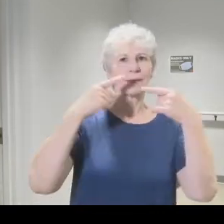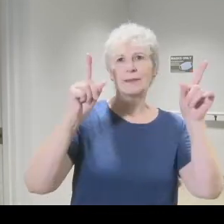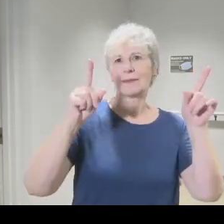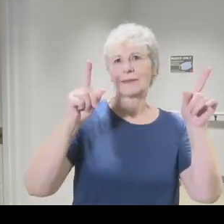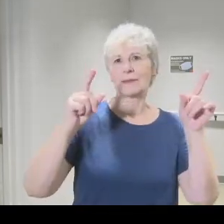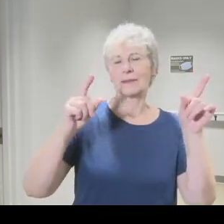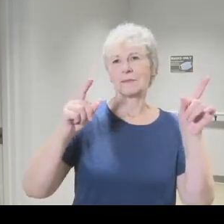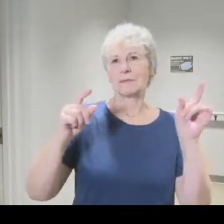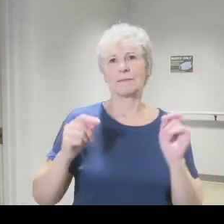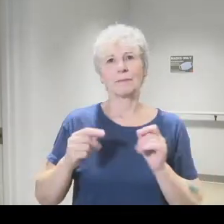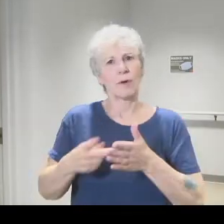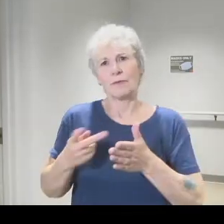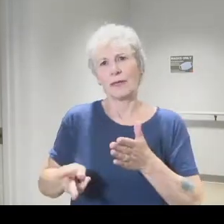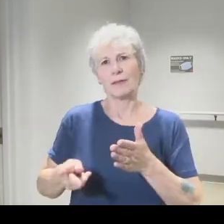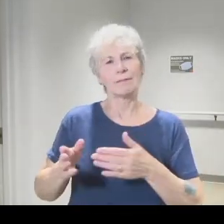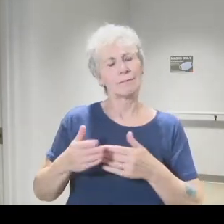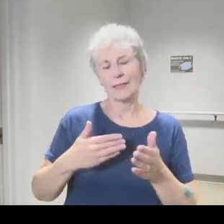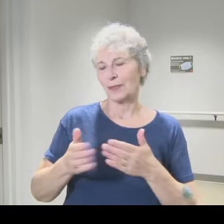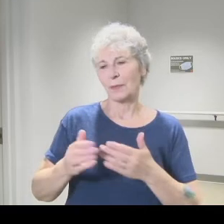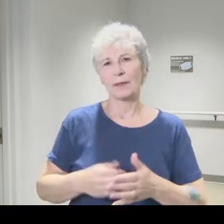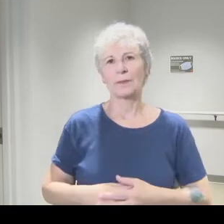define success, it's very secondary.